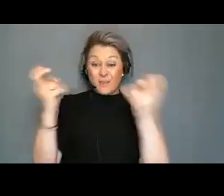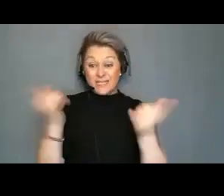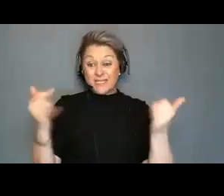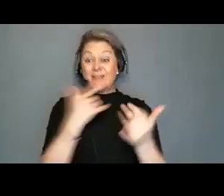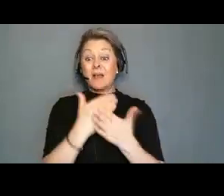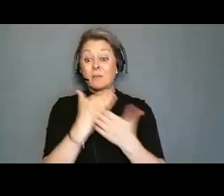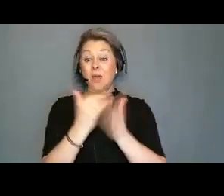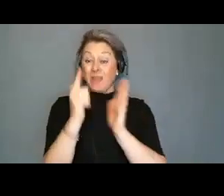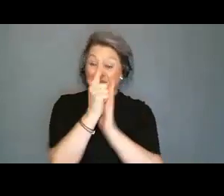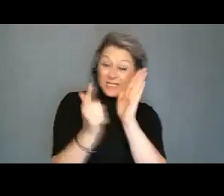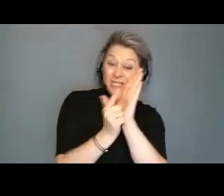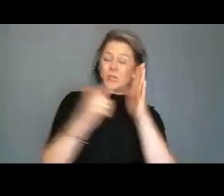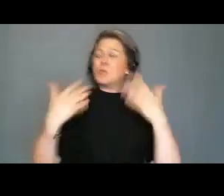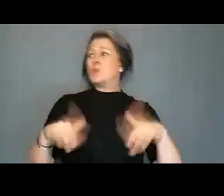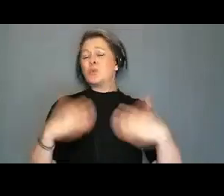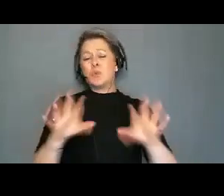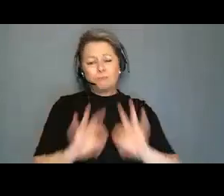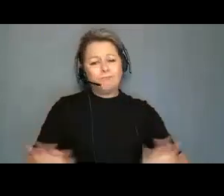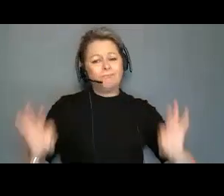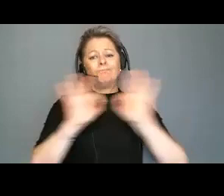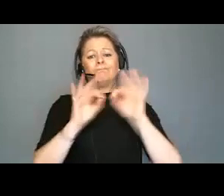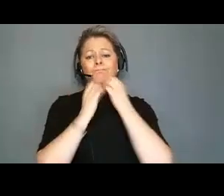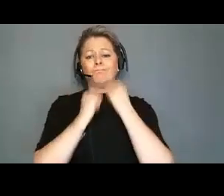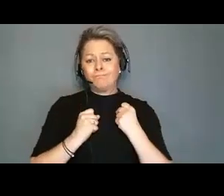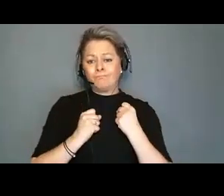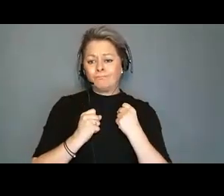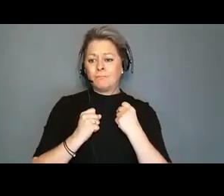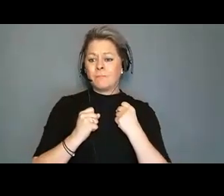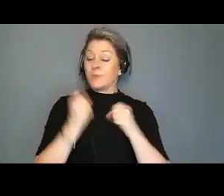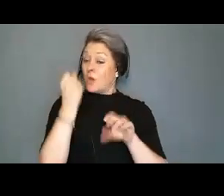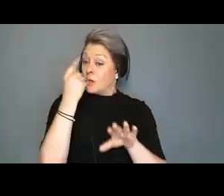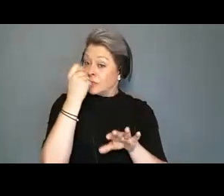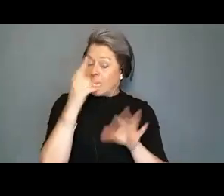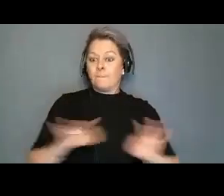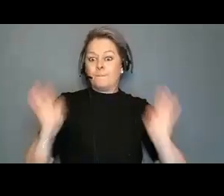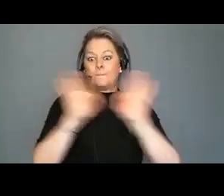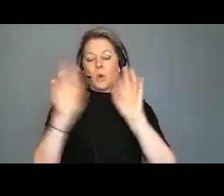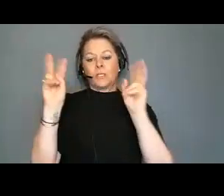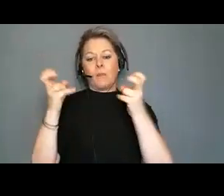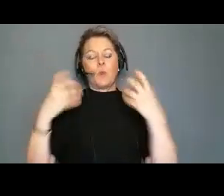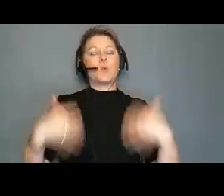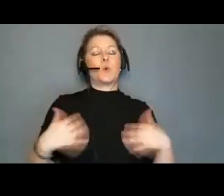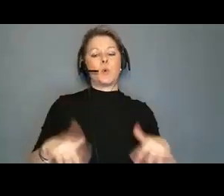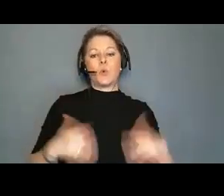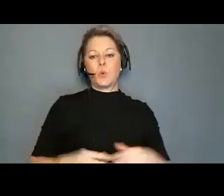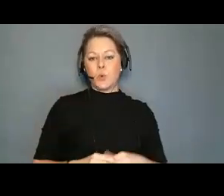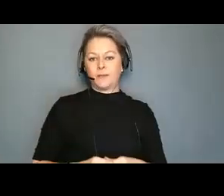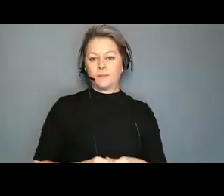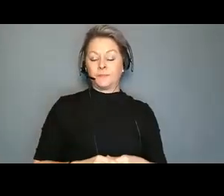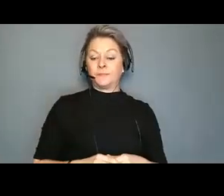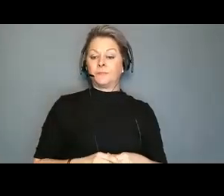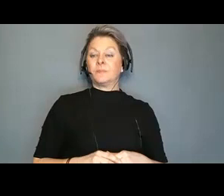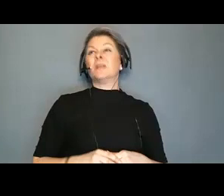of legislation in our province, but in general, a very important topic. So